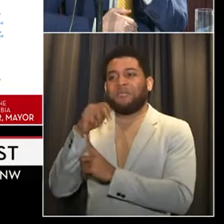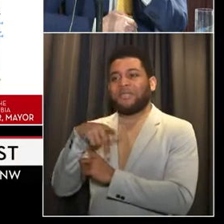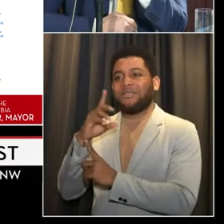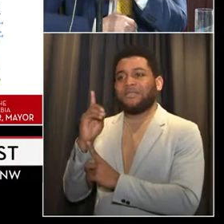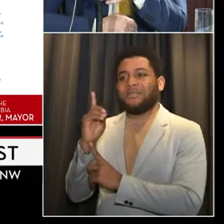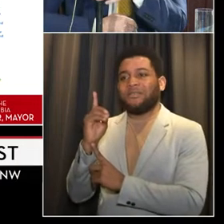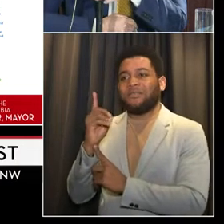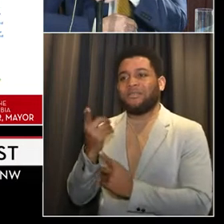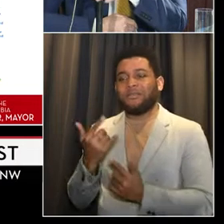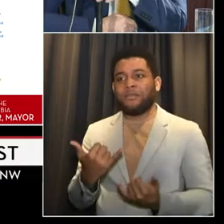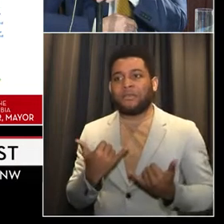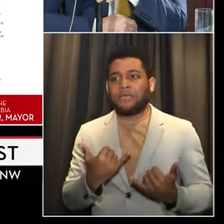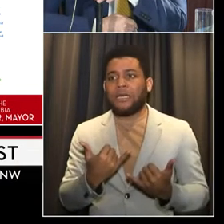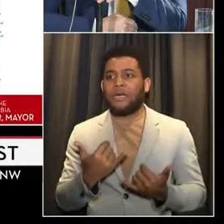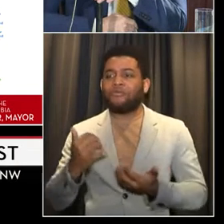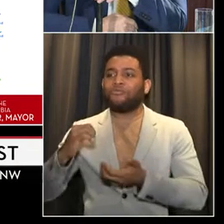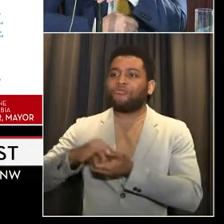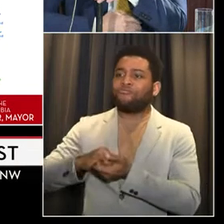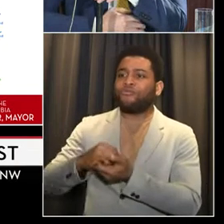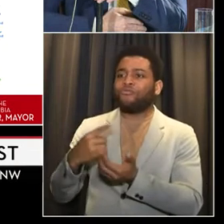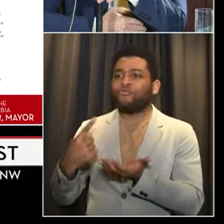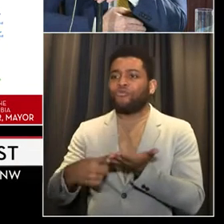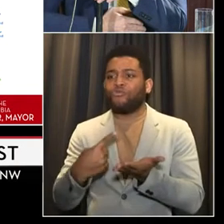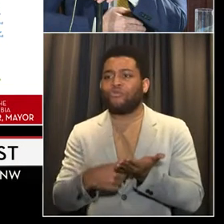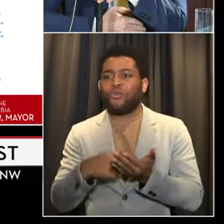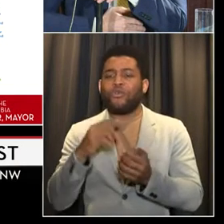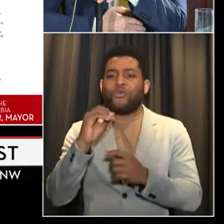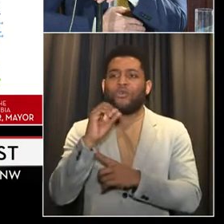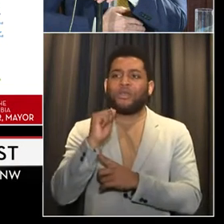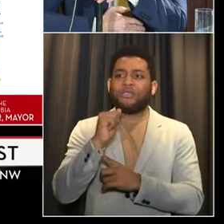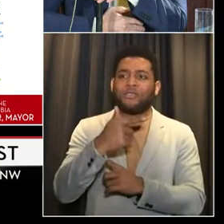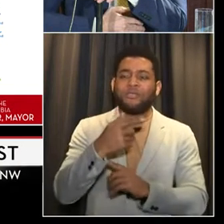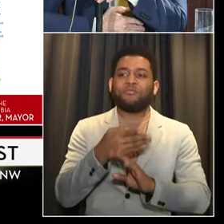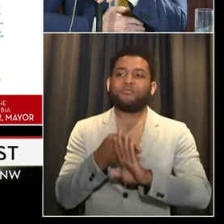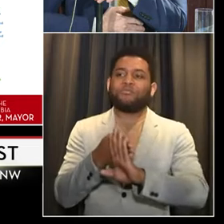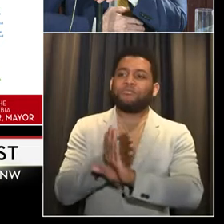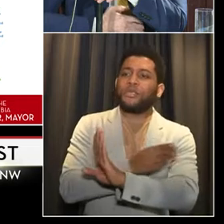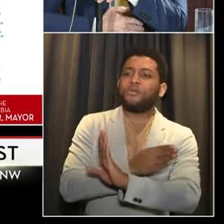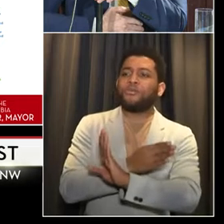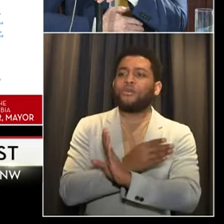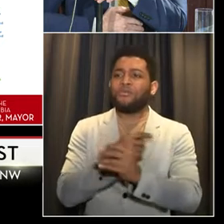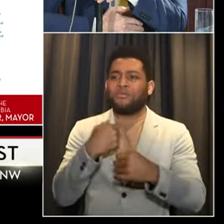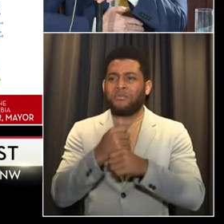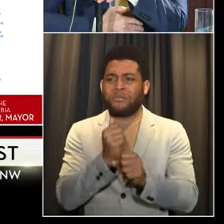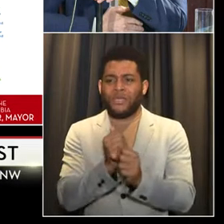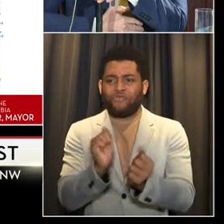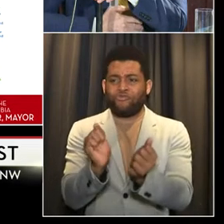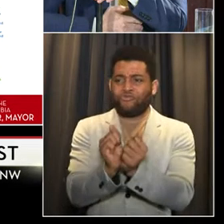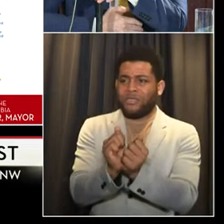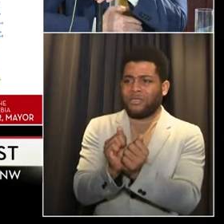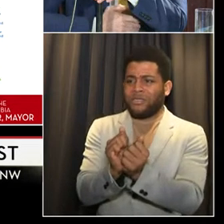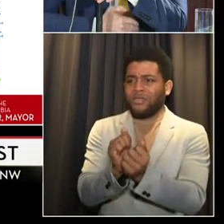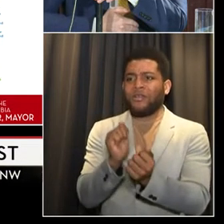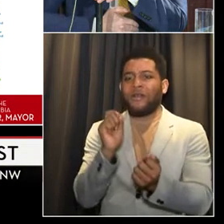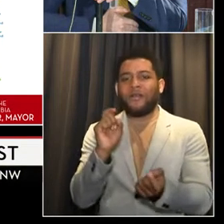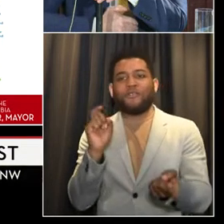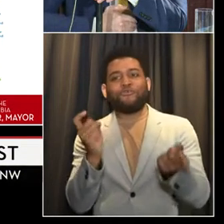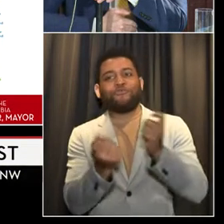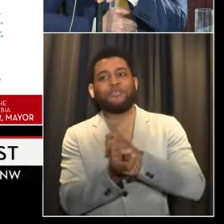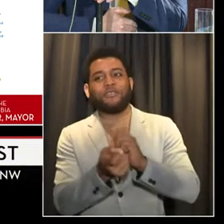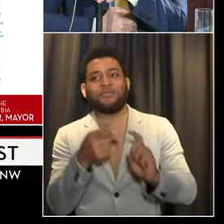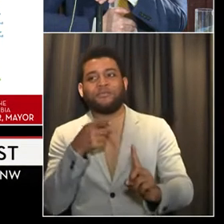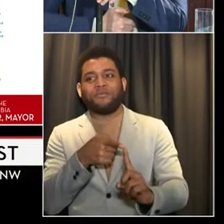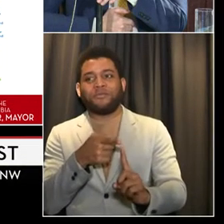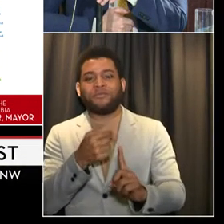with the OAG prior to making an arrest. Partly it was changes that were affected by police